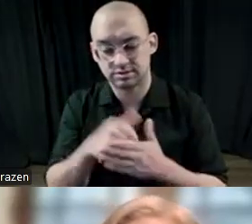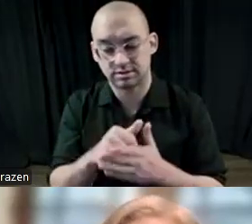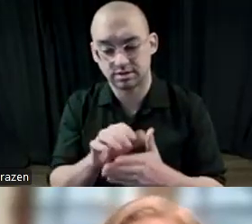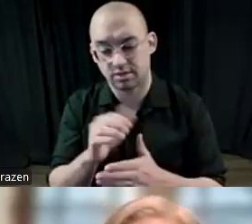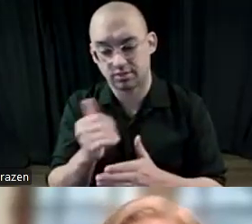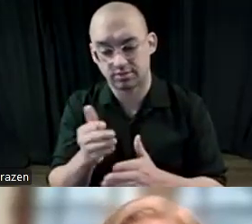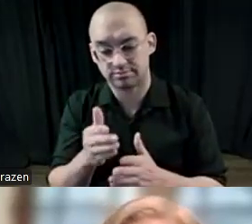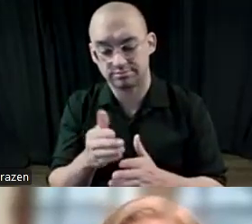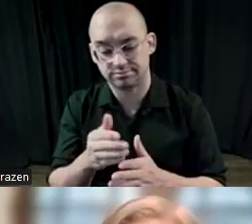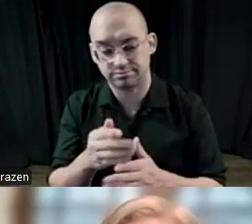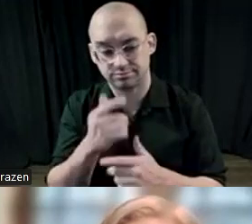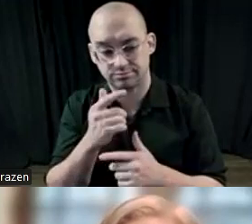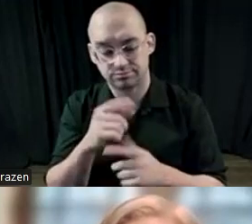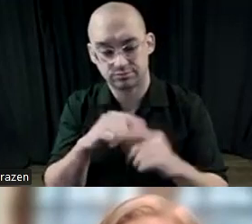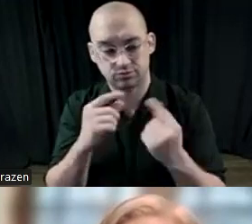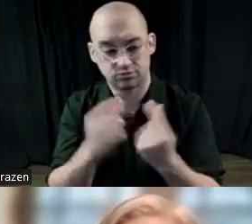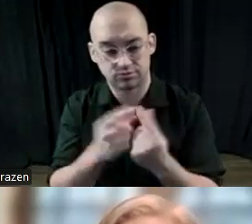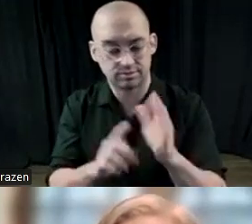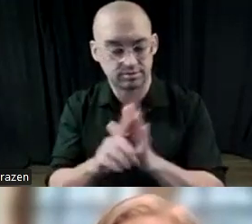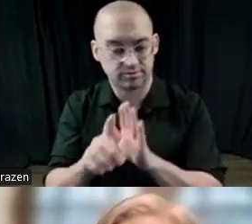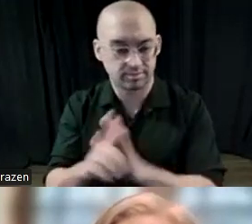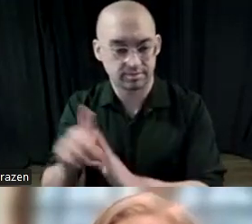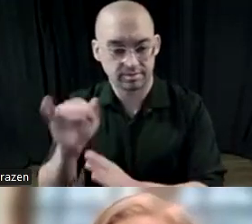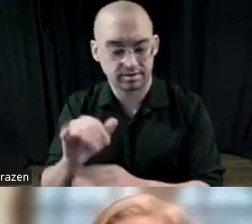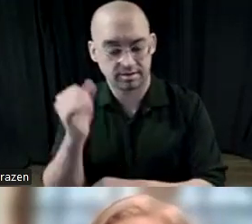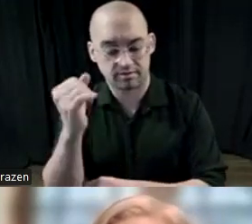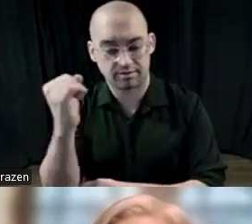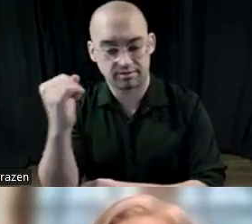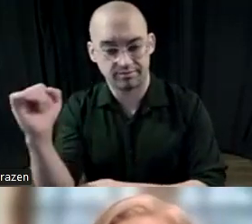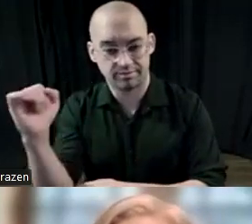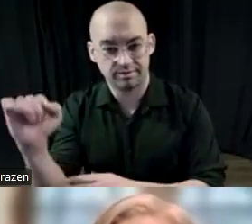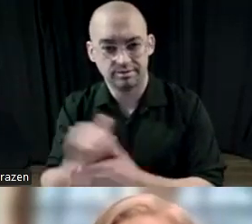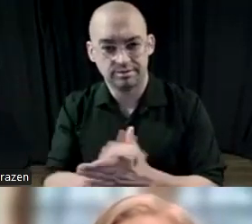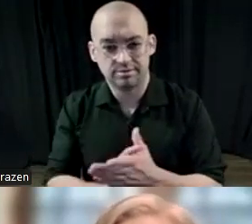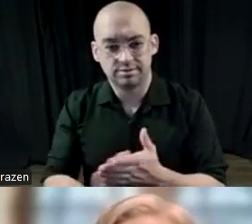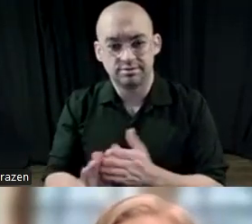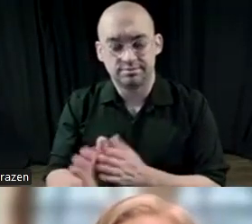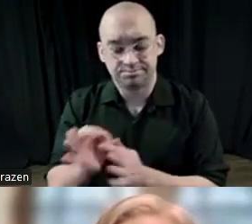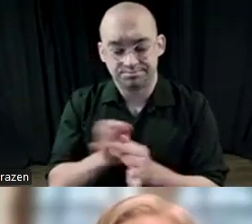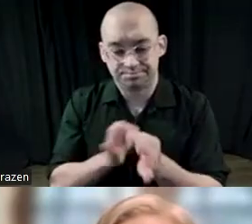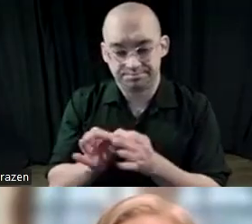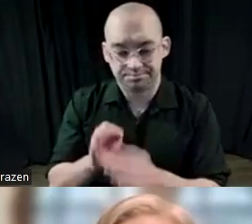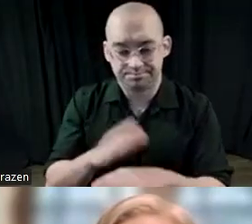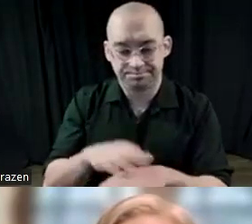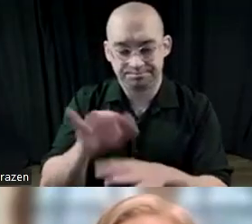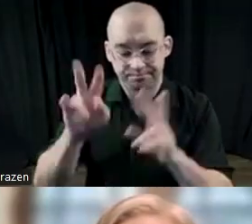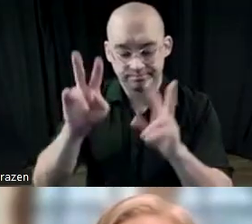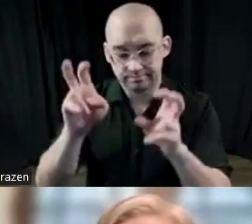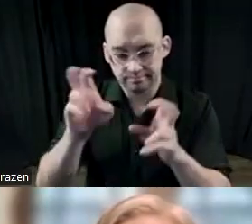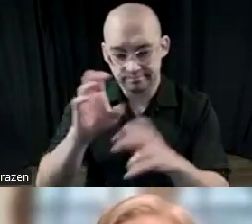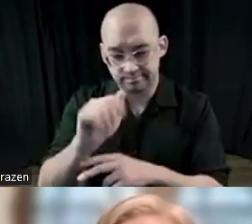group in perhaps developing an advocacy brief on that topic of CalGrow's?